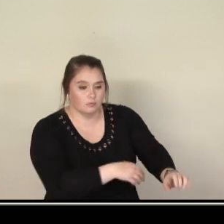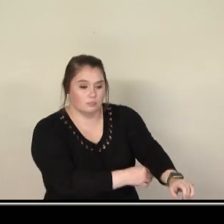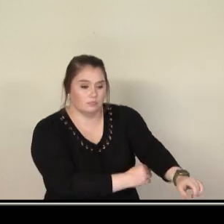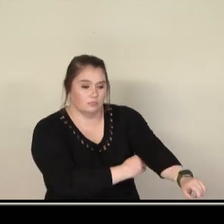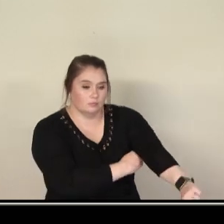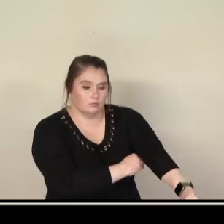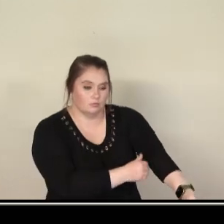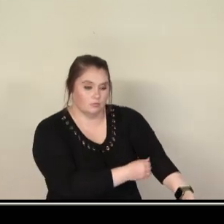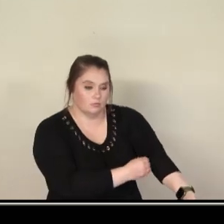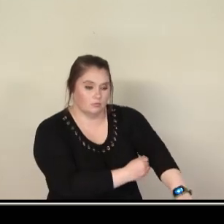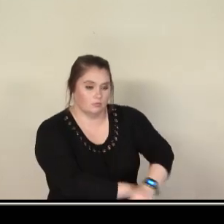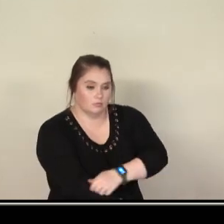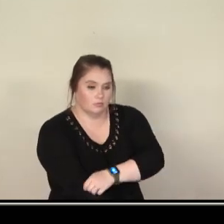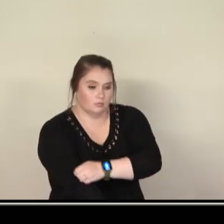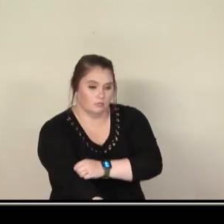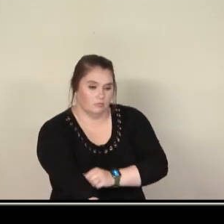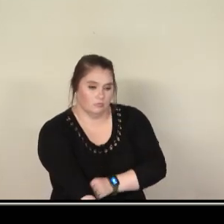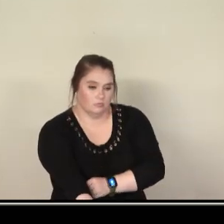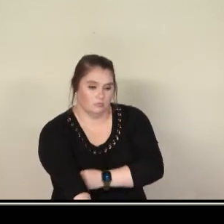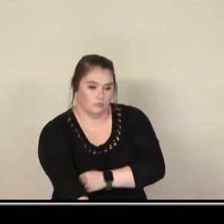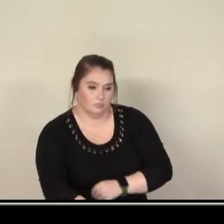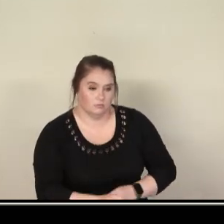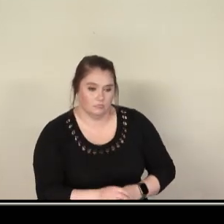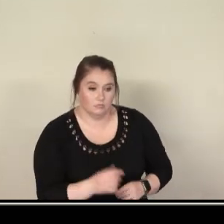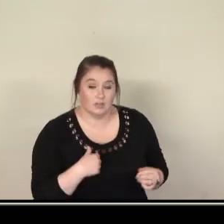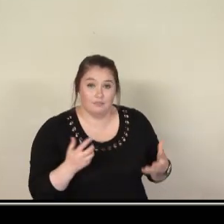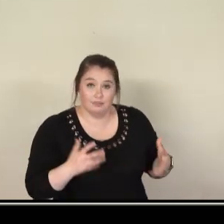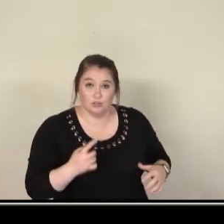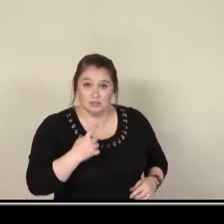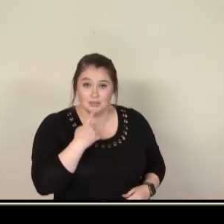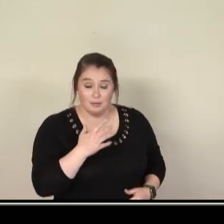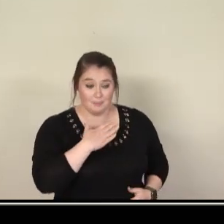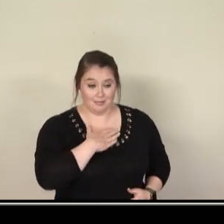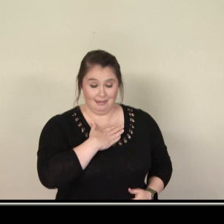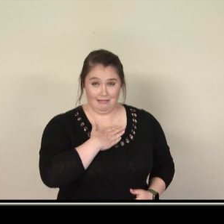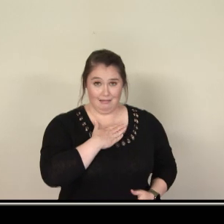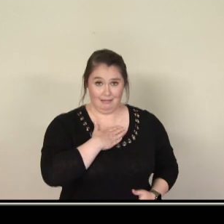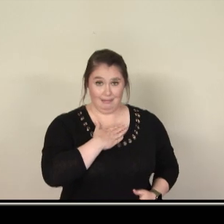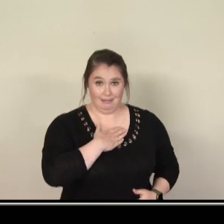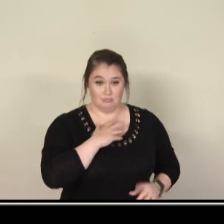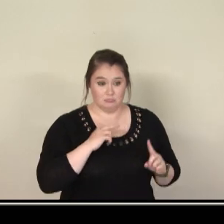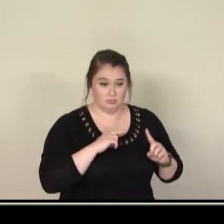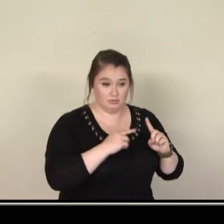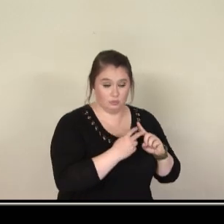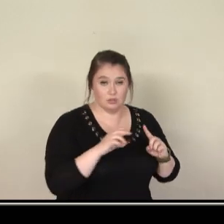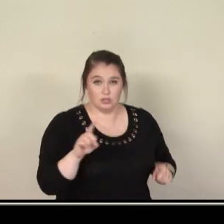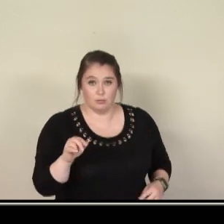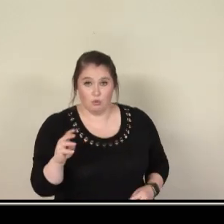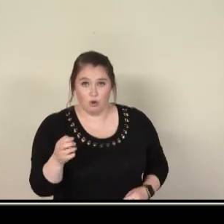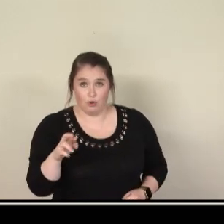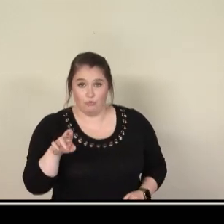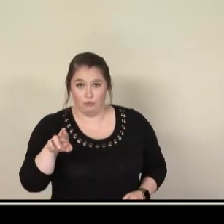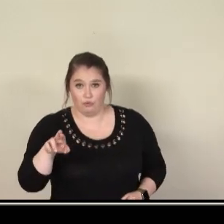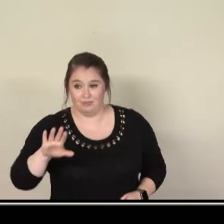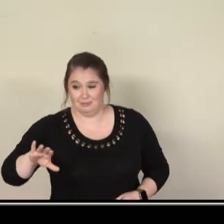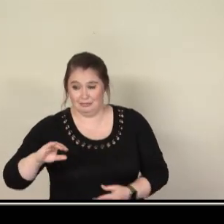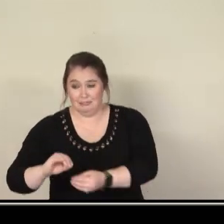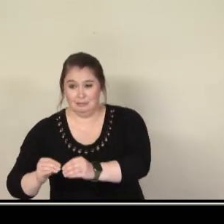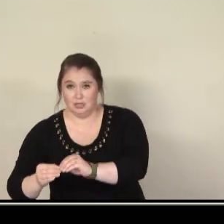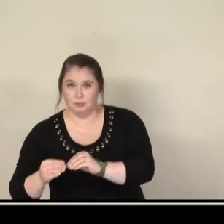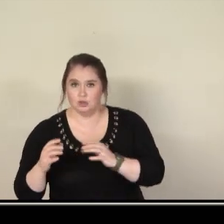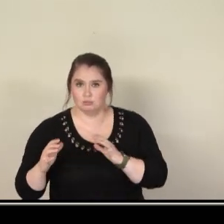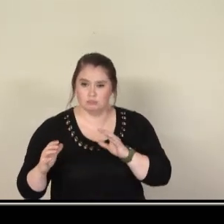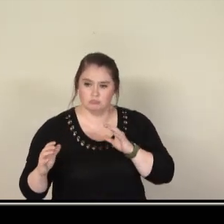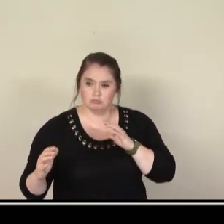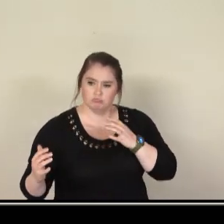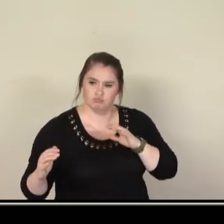as I said, both my numbers and the demographers are showing that we're coming out fairly close. This